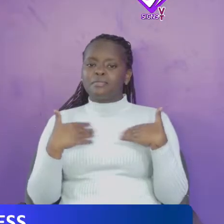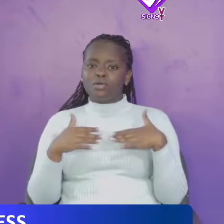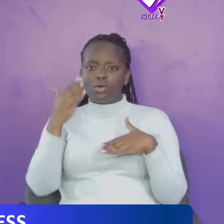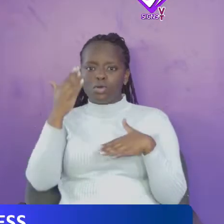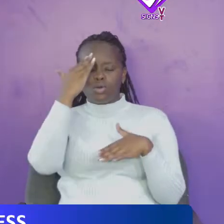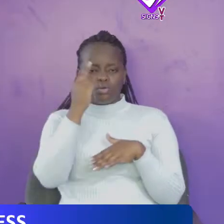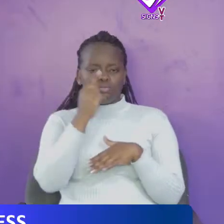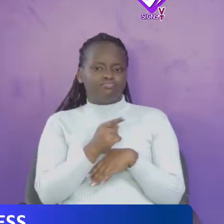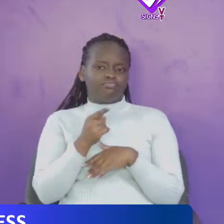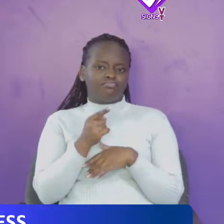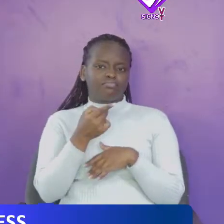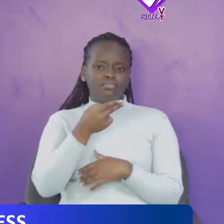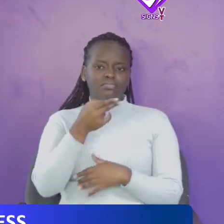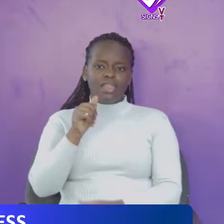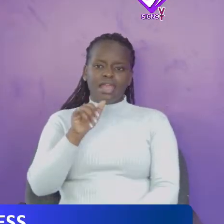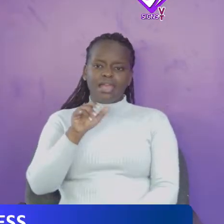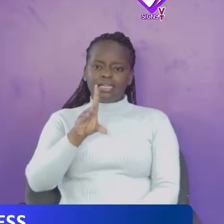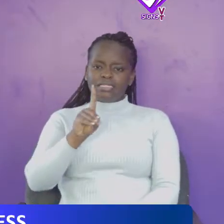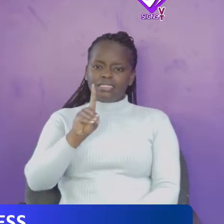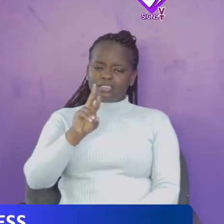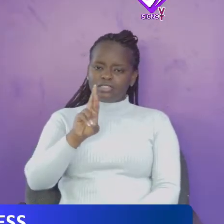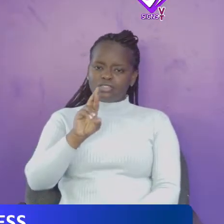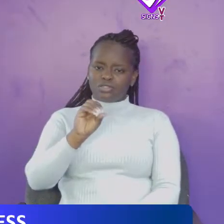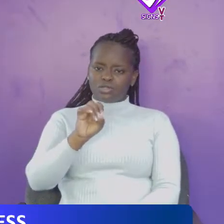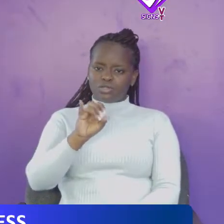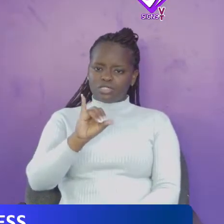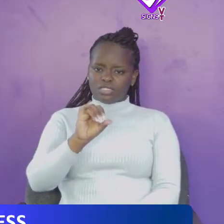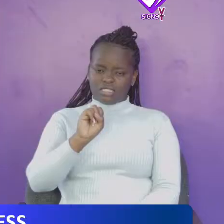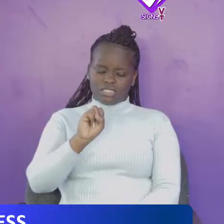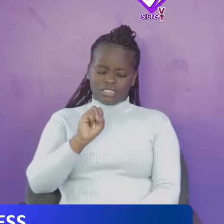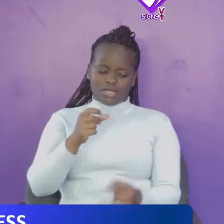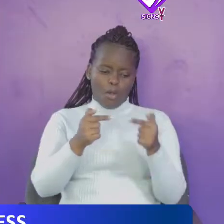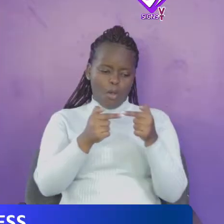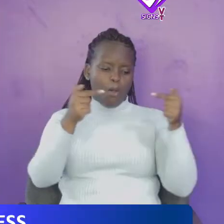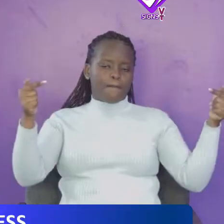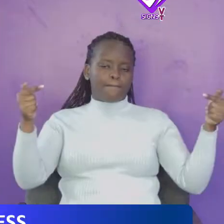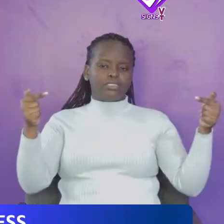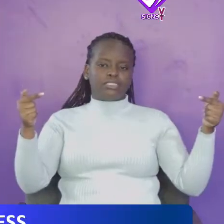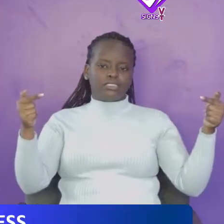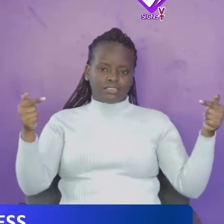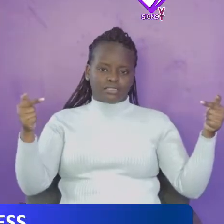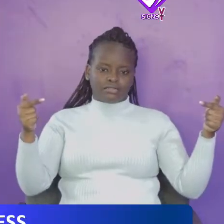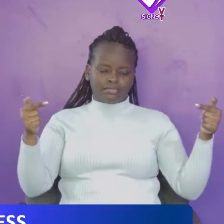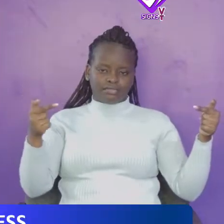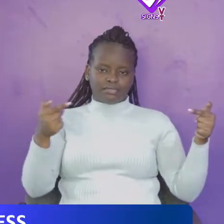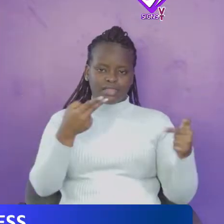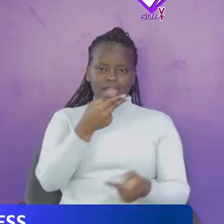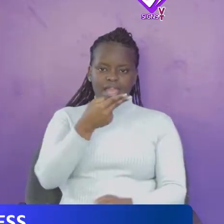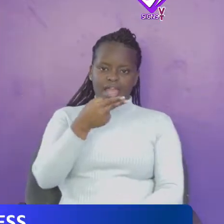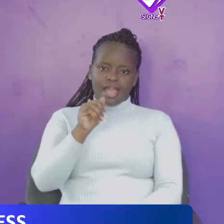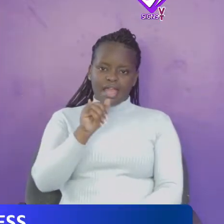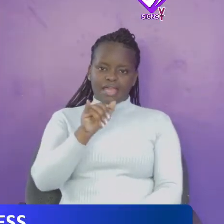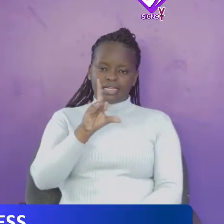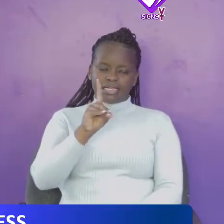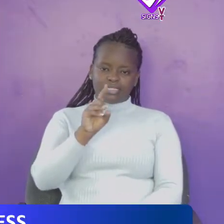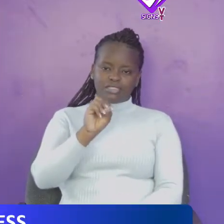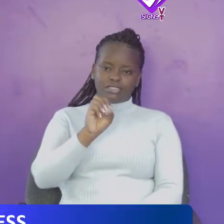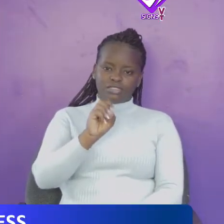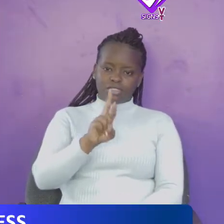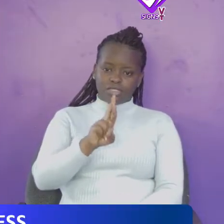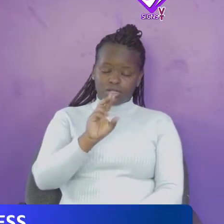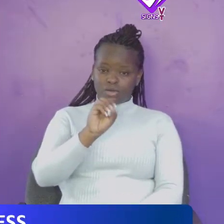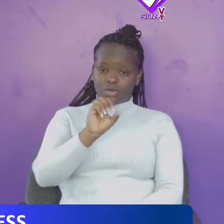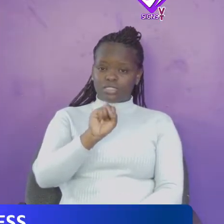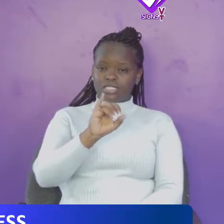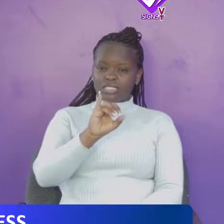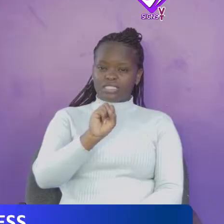then anhidrosis, now it's the complete opposite of hyperhidrosis. Everything that you've spoken about. Anhidrosis, these are individuals who don't sweat. And